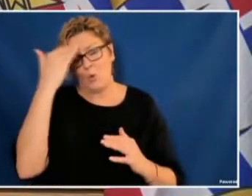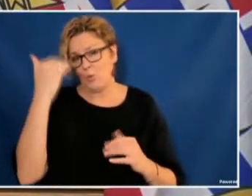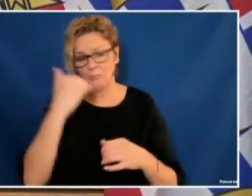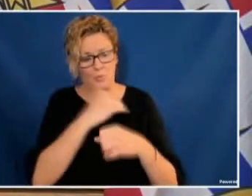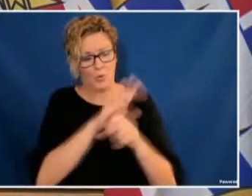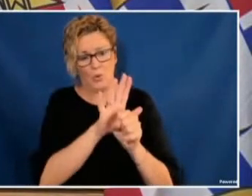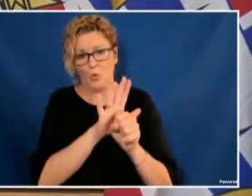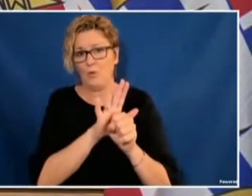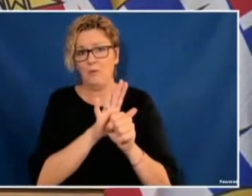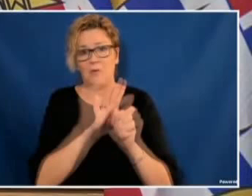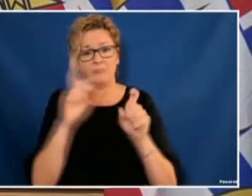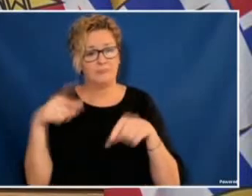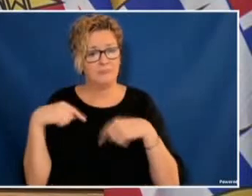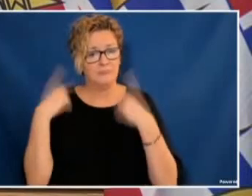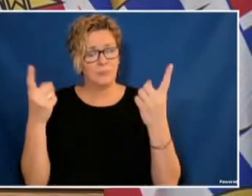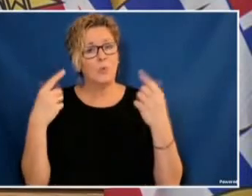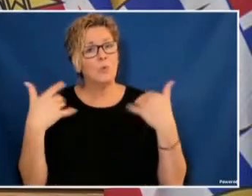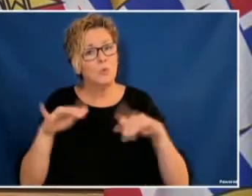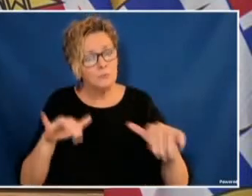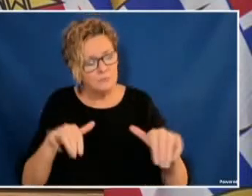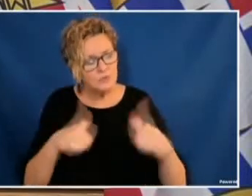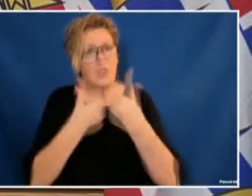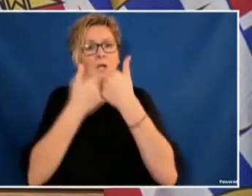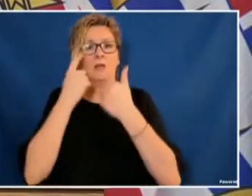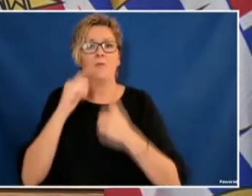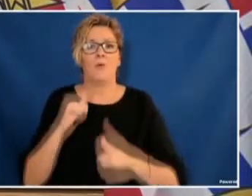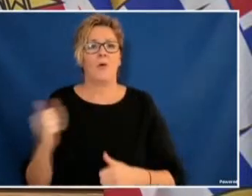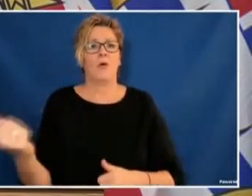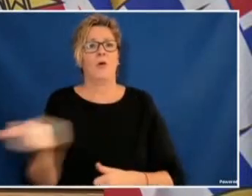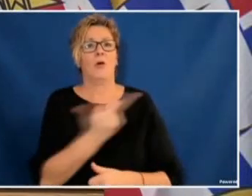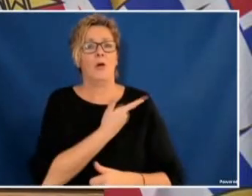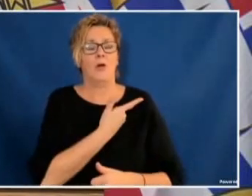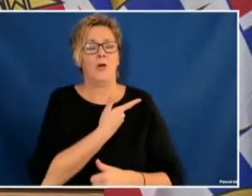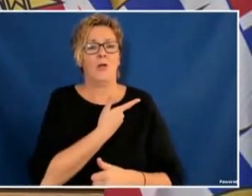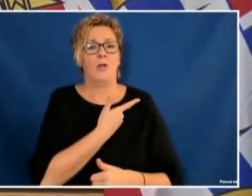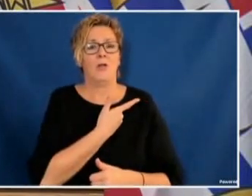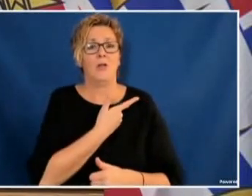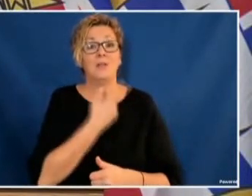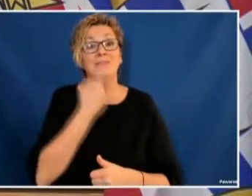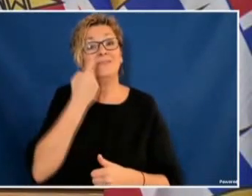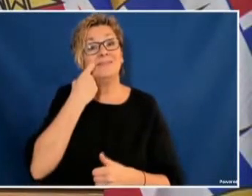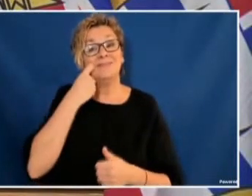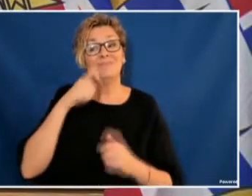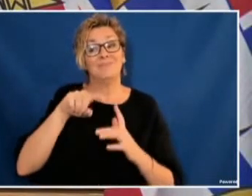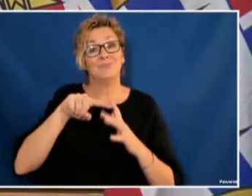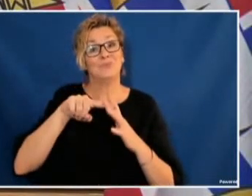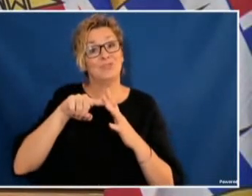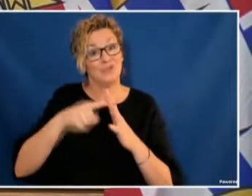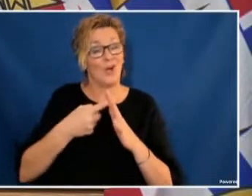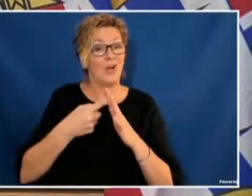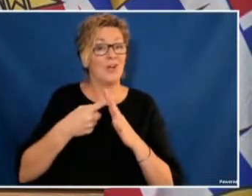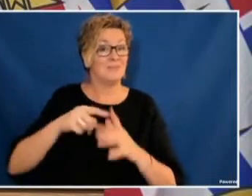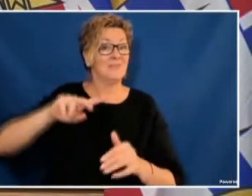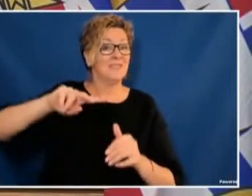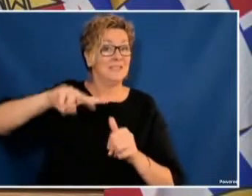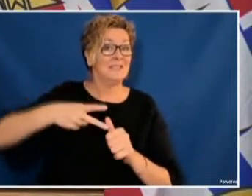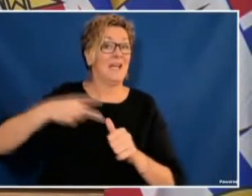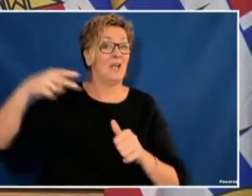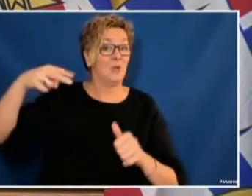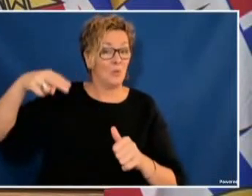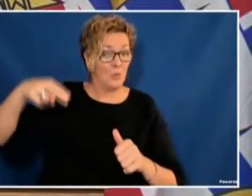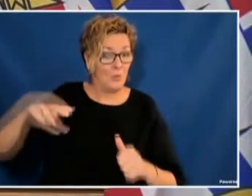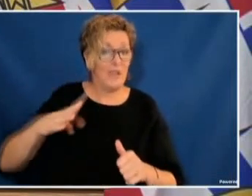it through this pandemic. We know that COVID-19 is a serious, life-threatening illness with